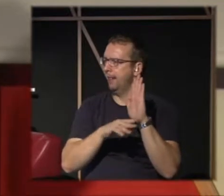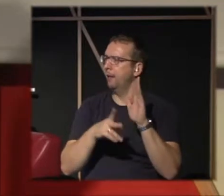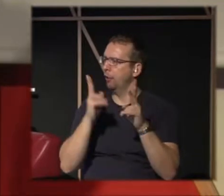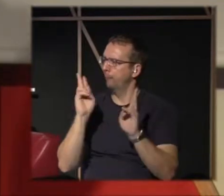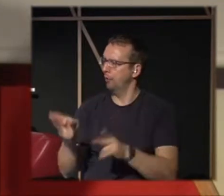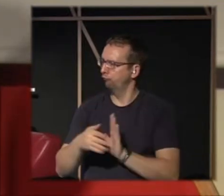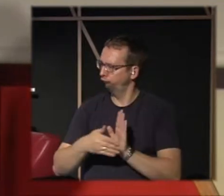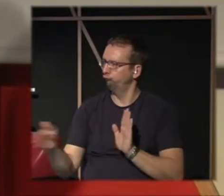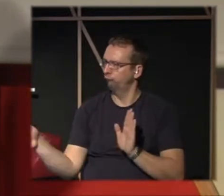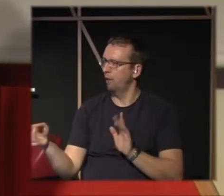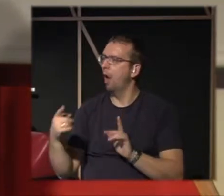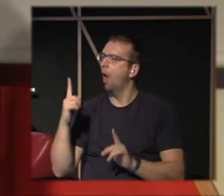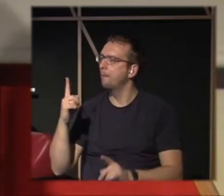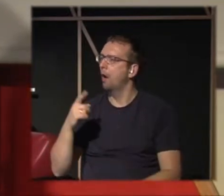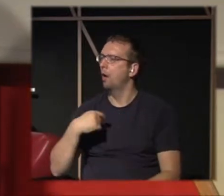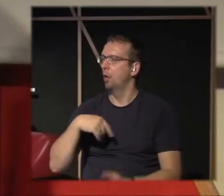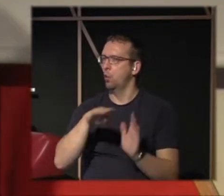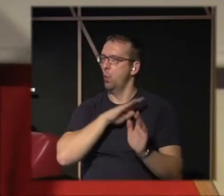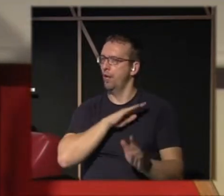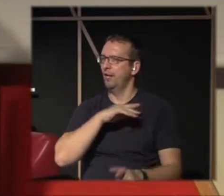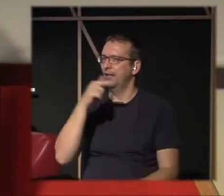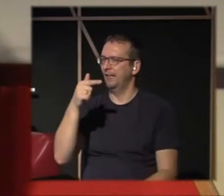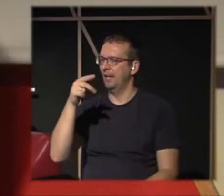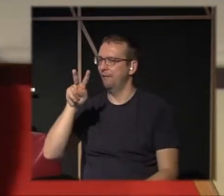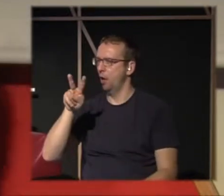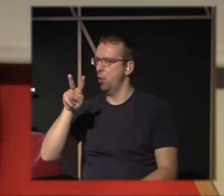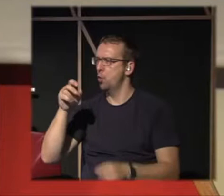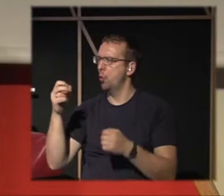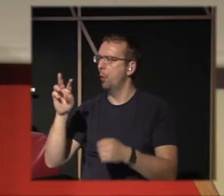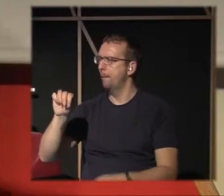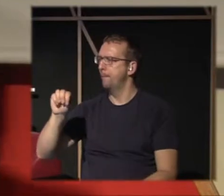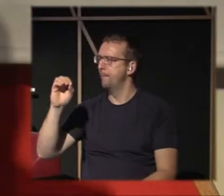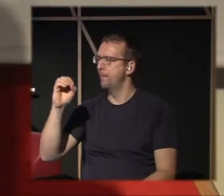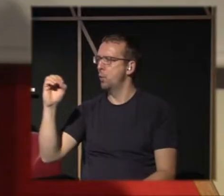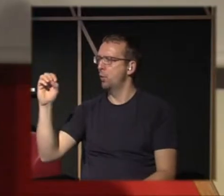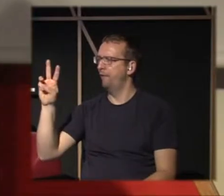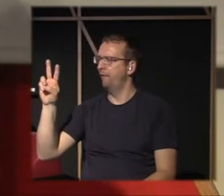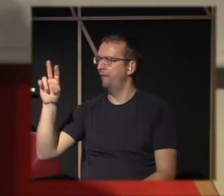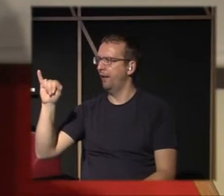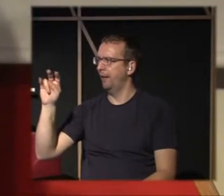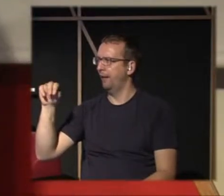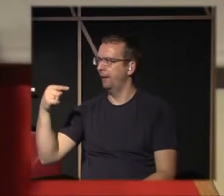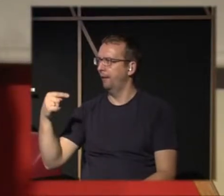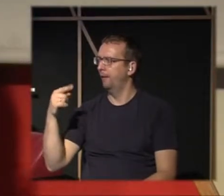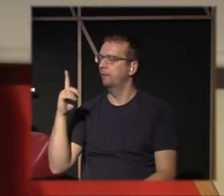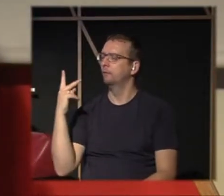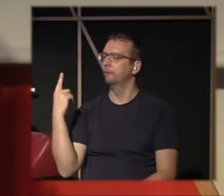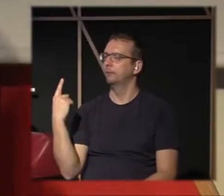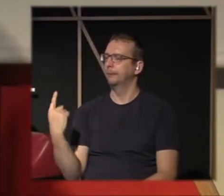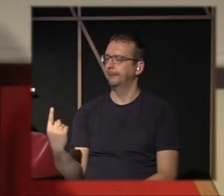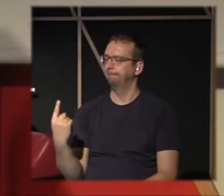in. They're planning for the latest technology and cameras to be put